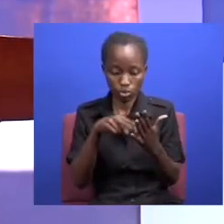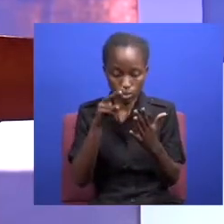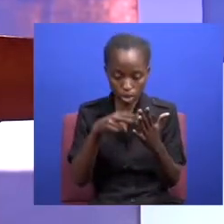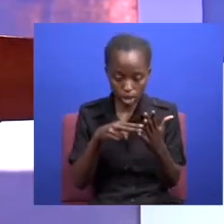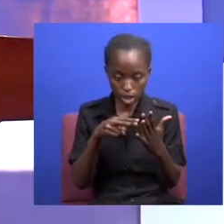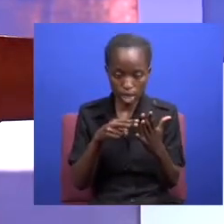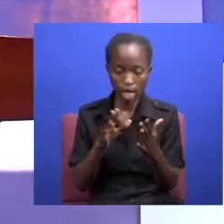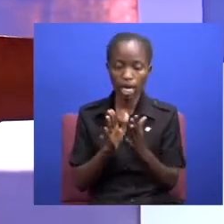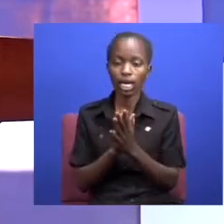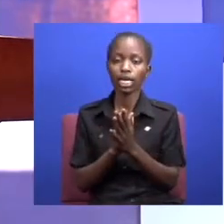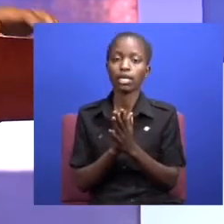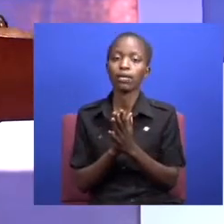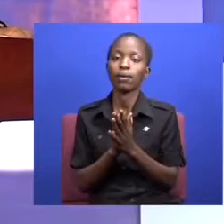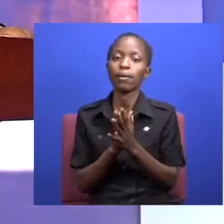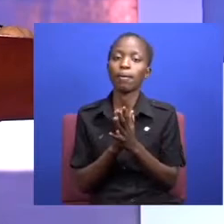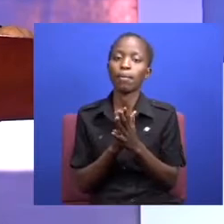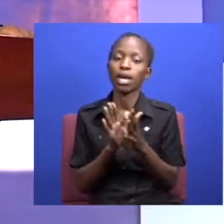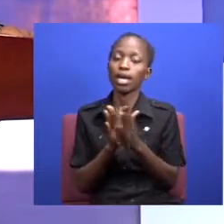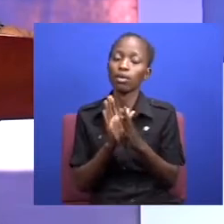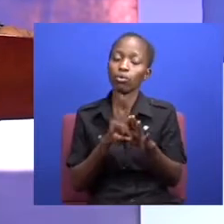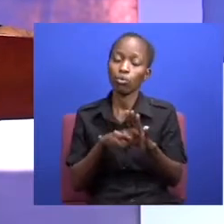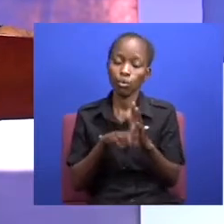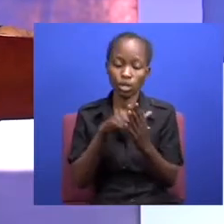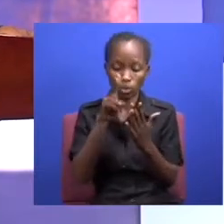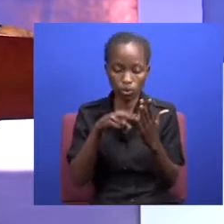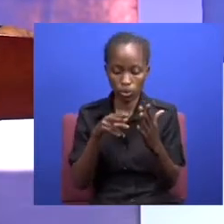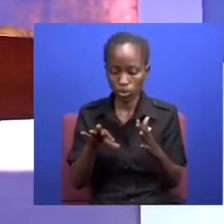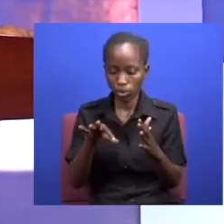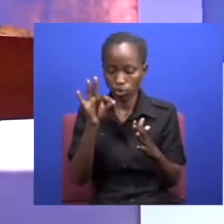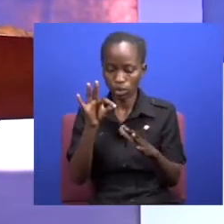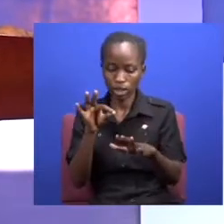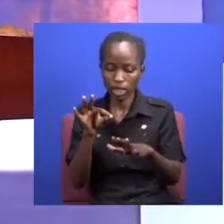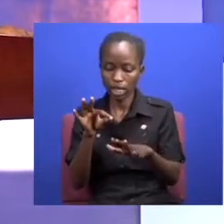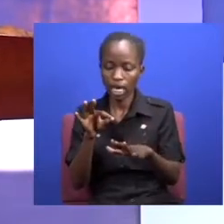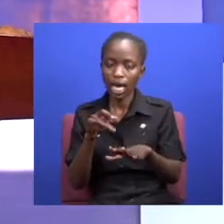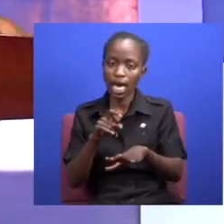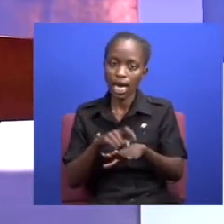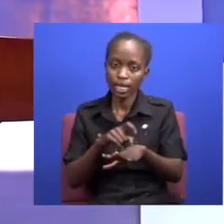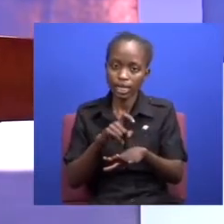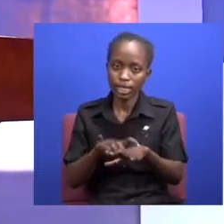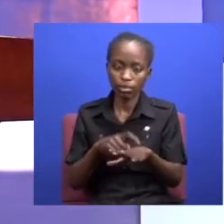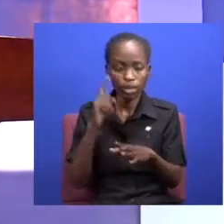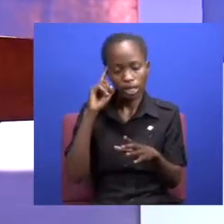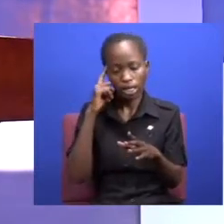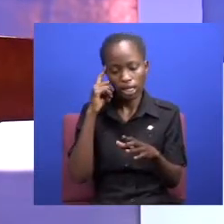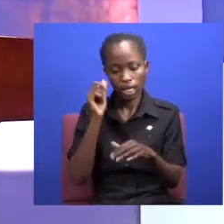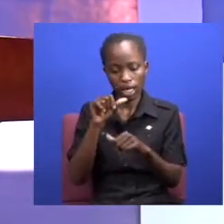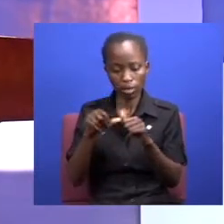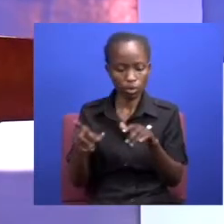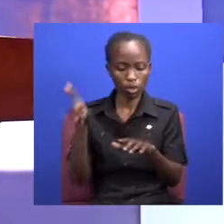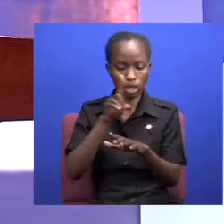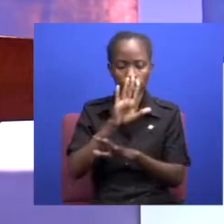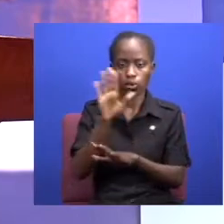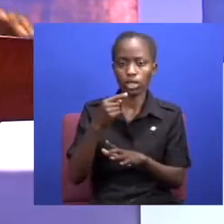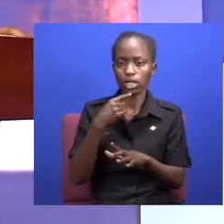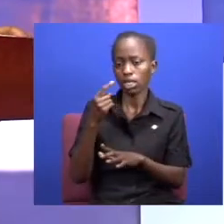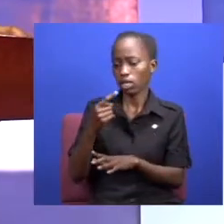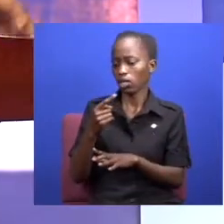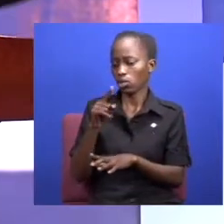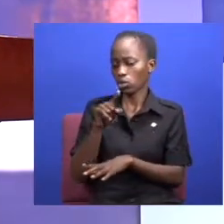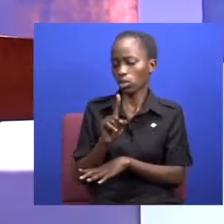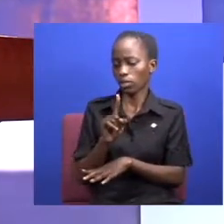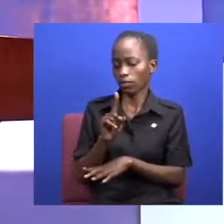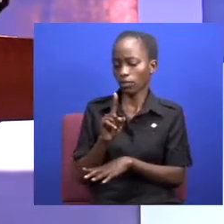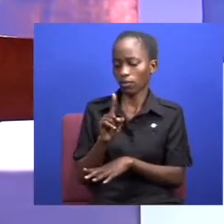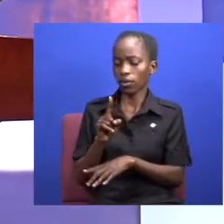approach you take when reading the Bible. So select a regular time, you know, think about your day and tell yourself,